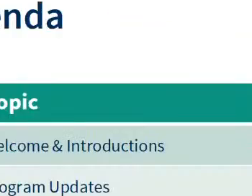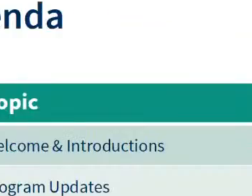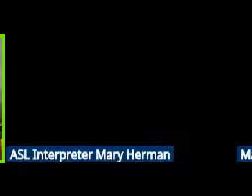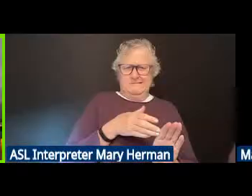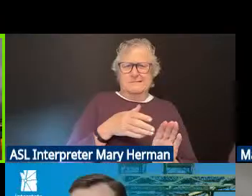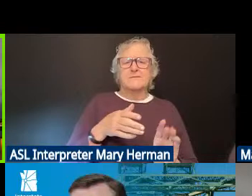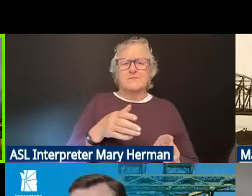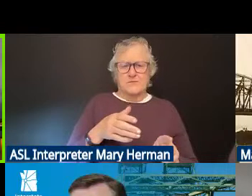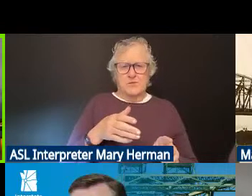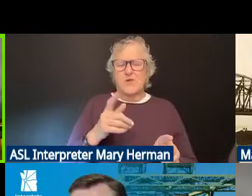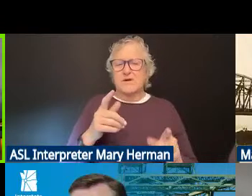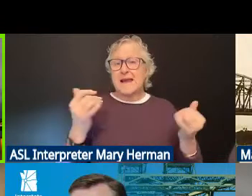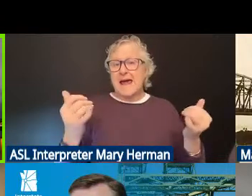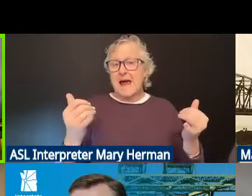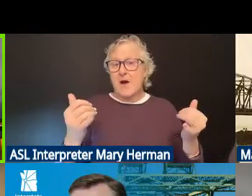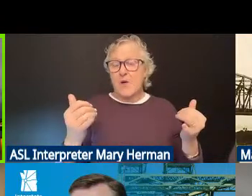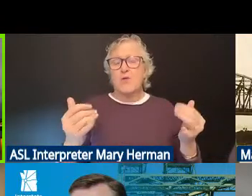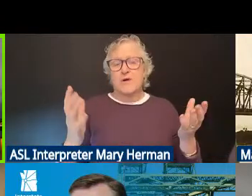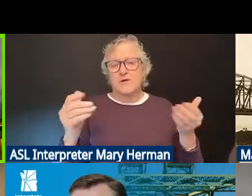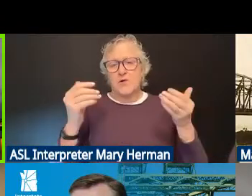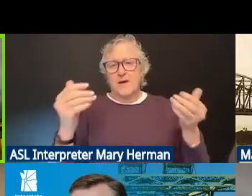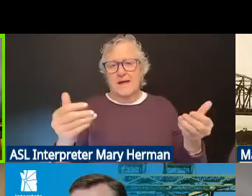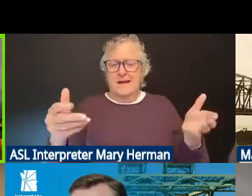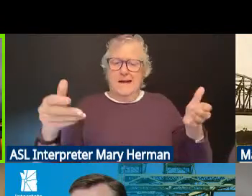welcome and introductions. My